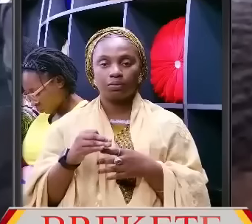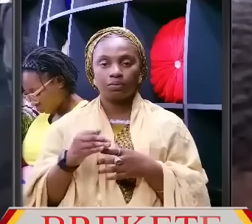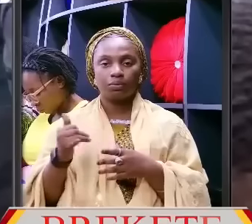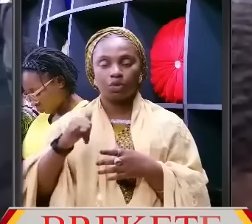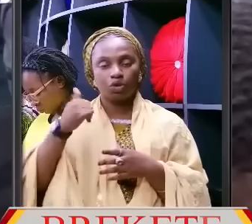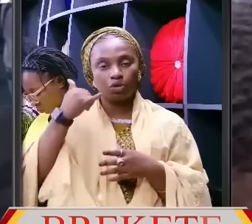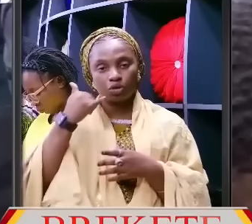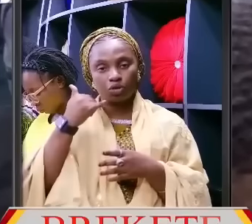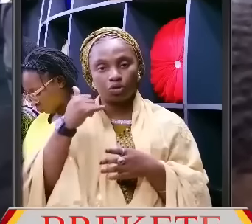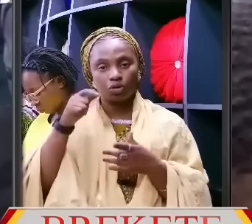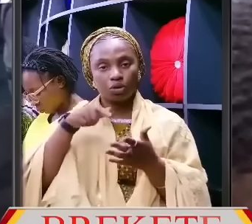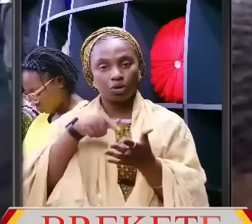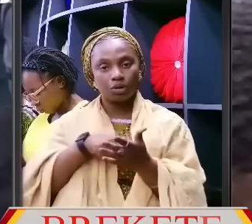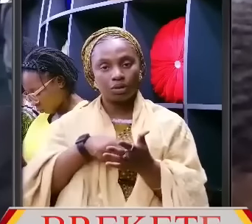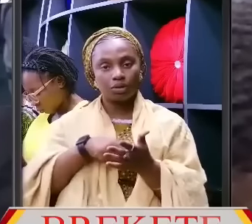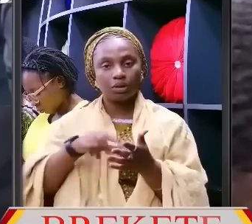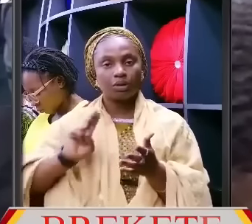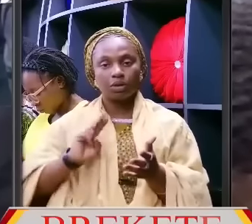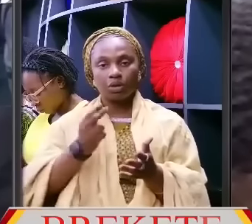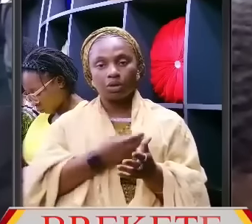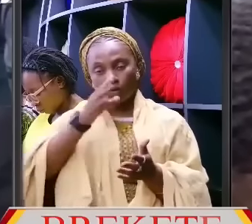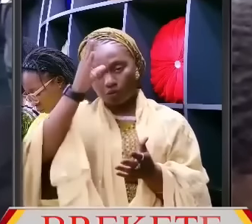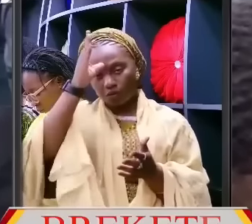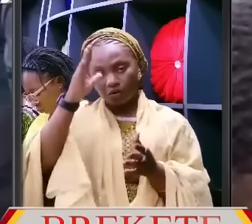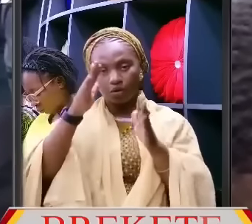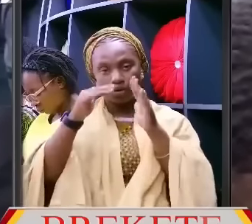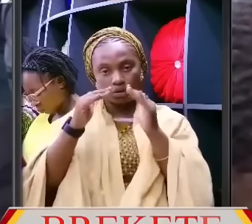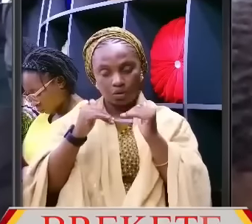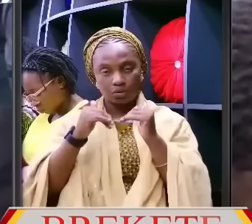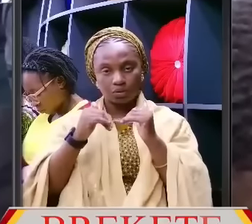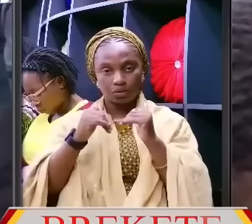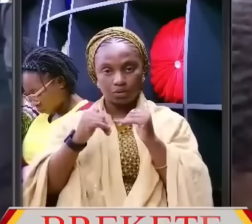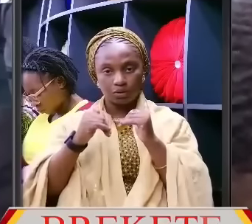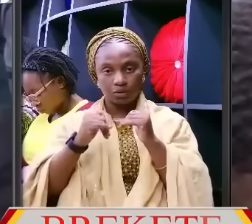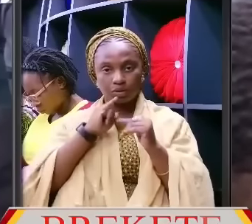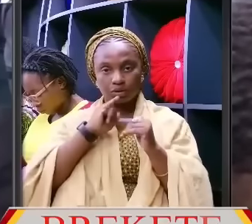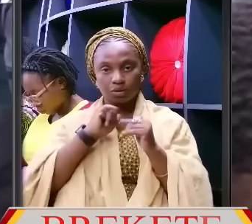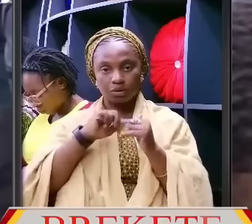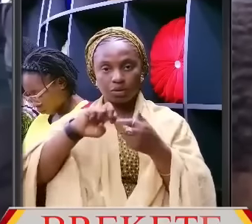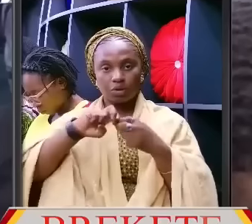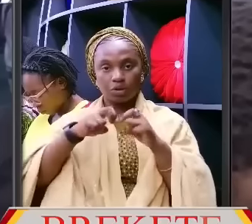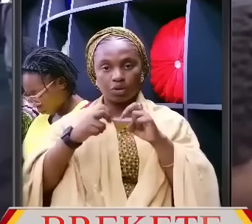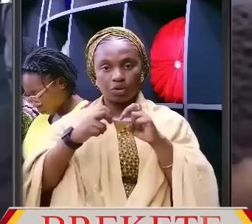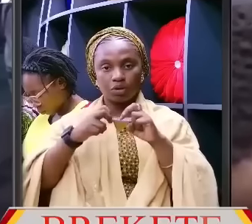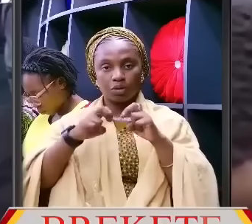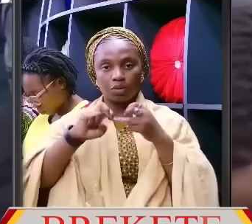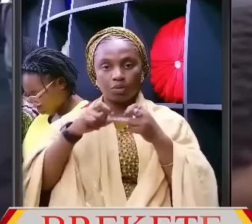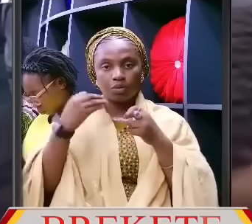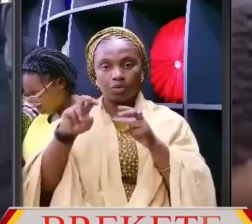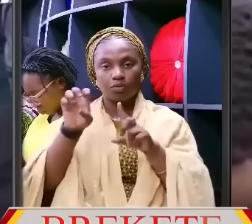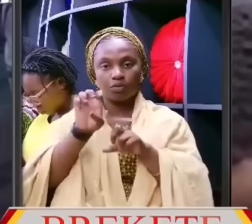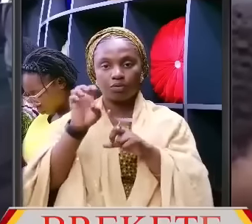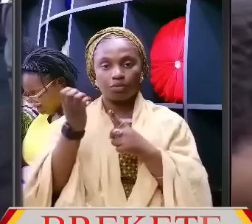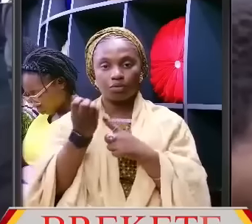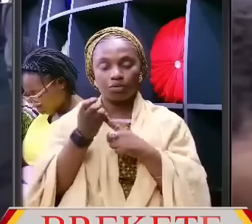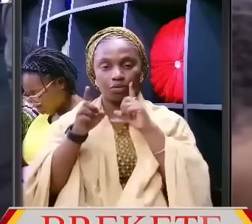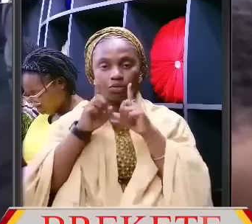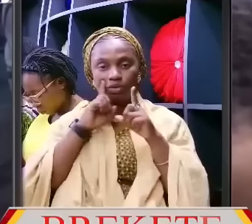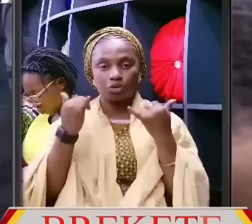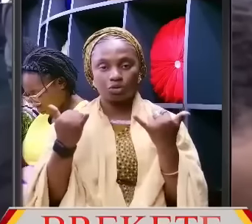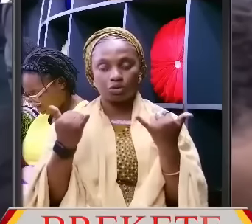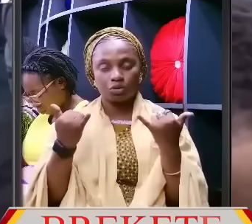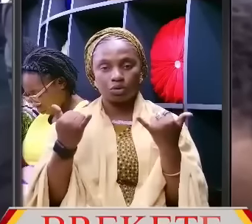Now come, you see, this is our father's house that they allow that is the topic of discussion now. You now ask him, what